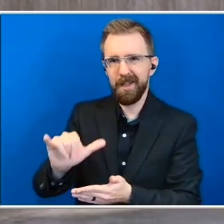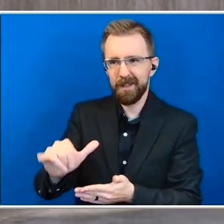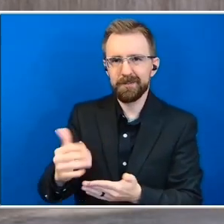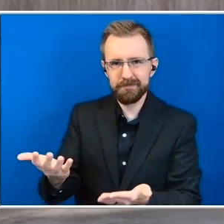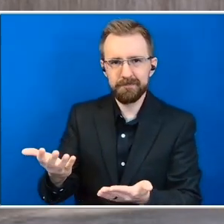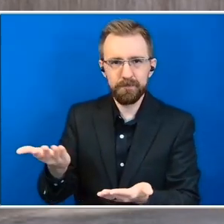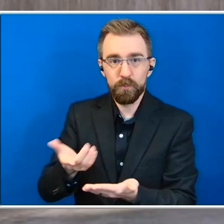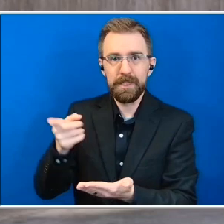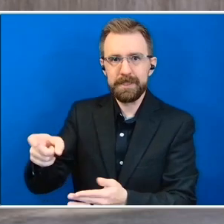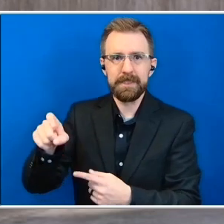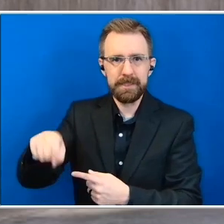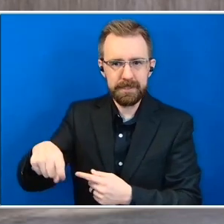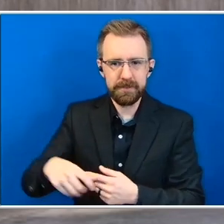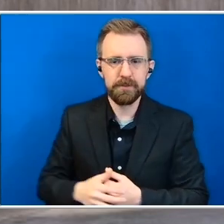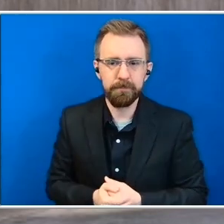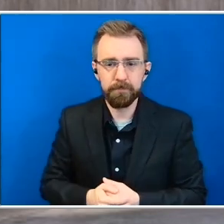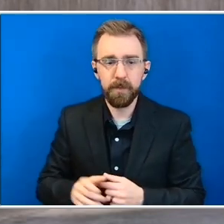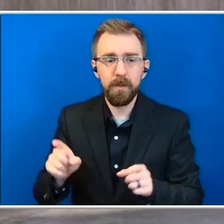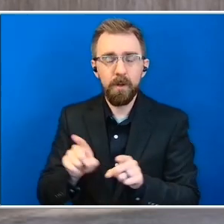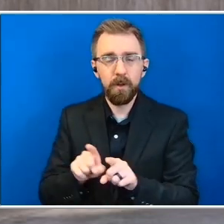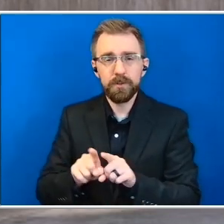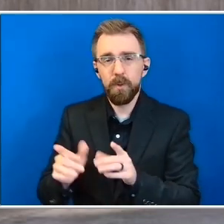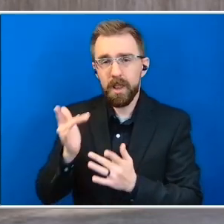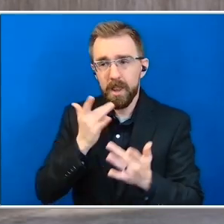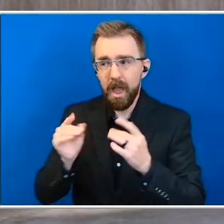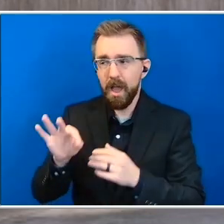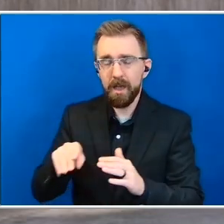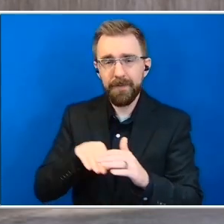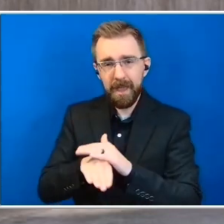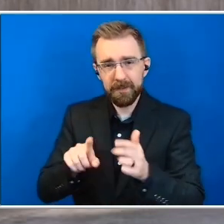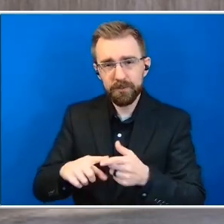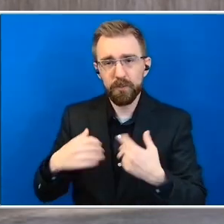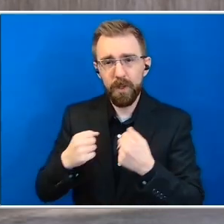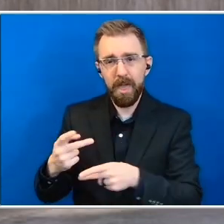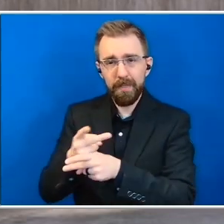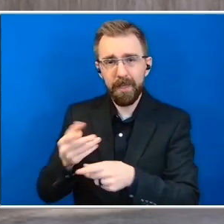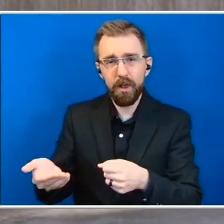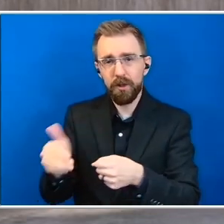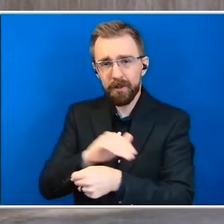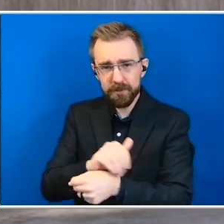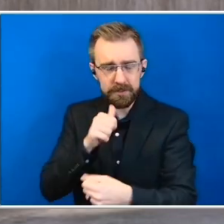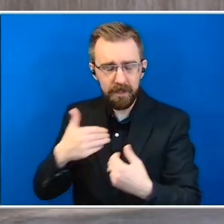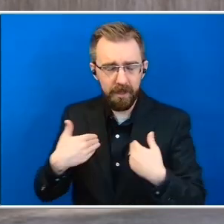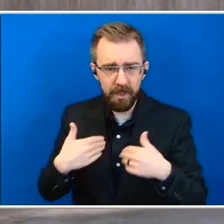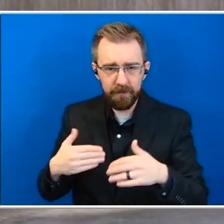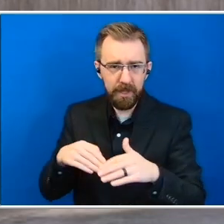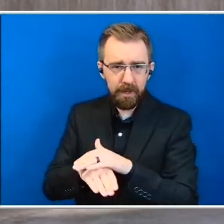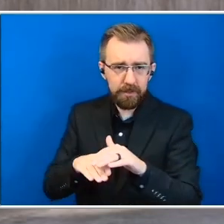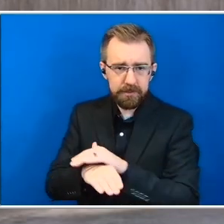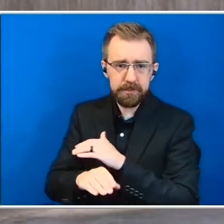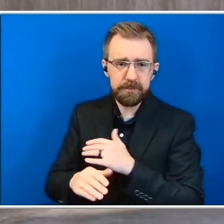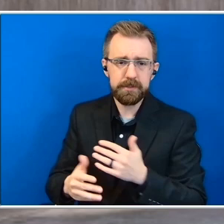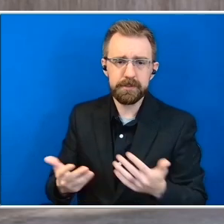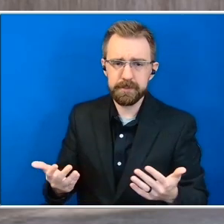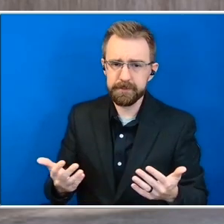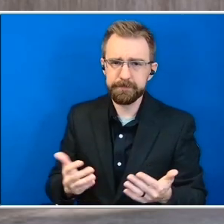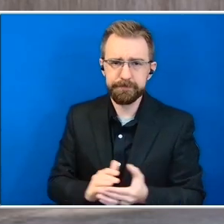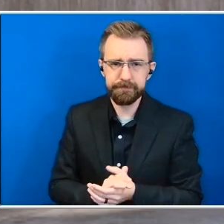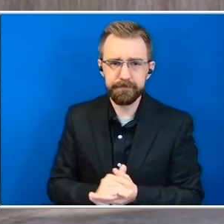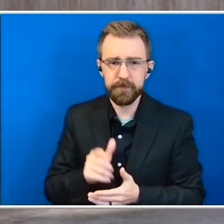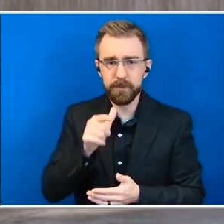is. And also the lack of access to healthcare coverage, not having access to those